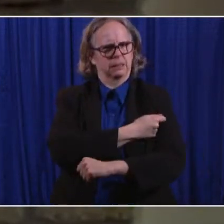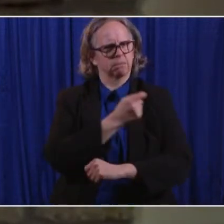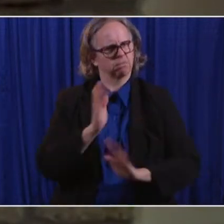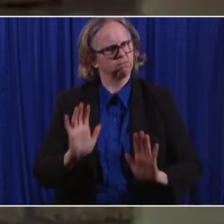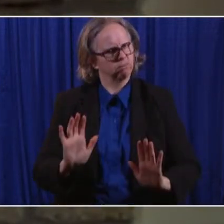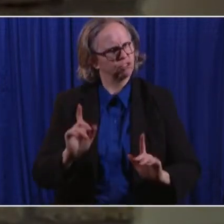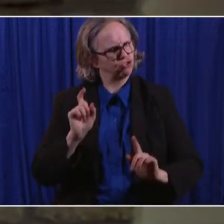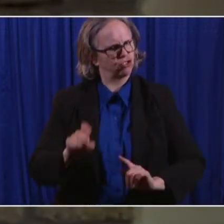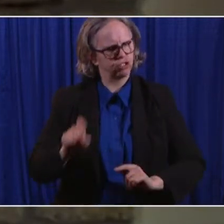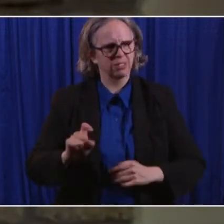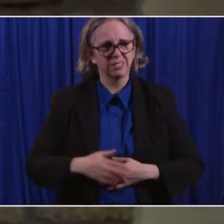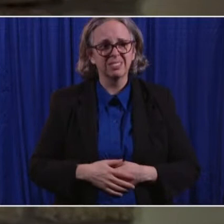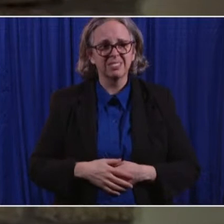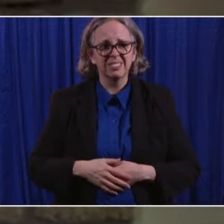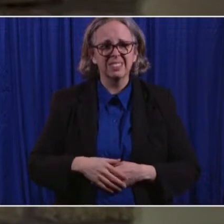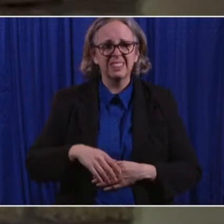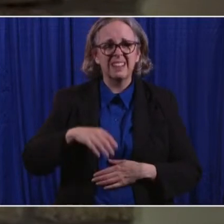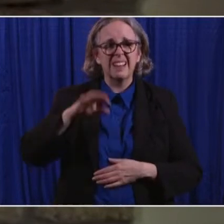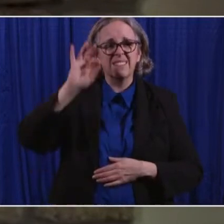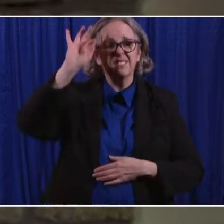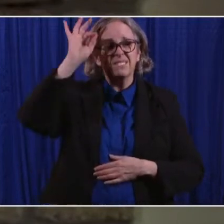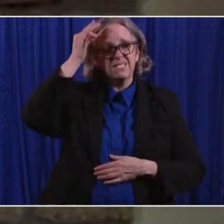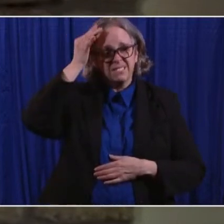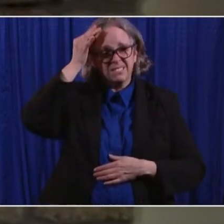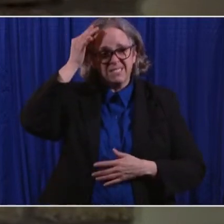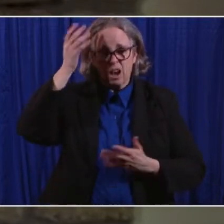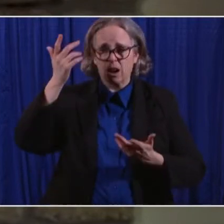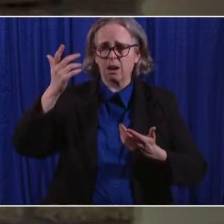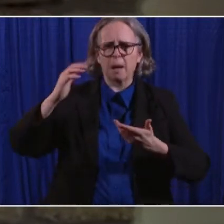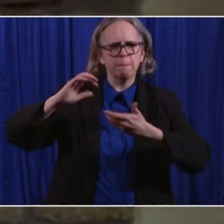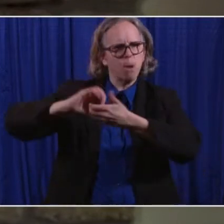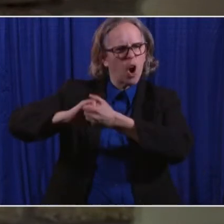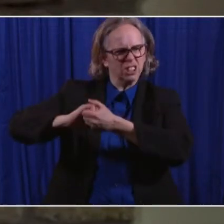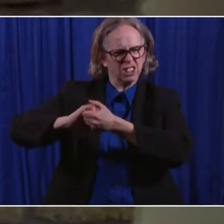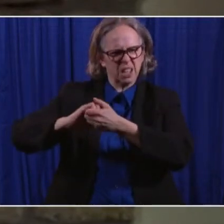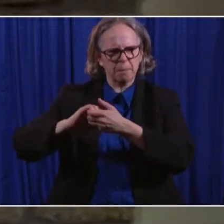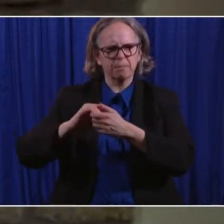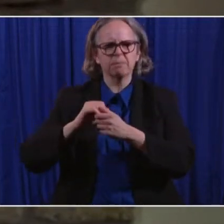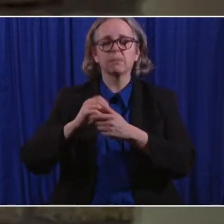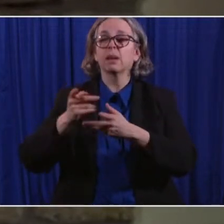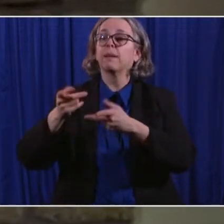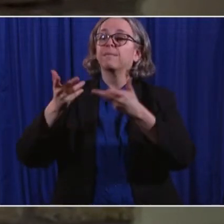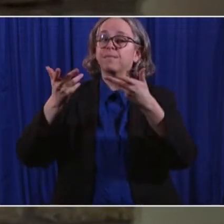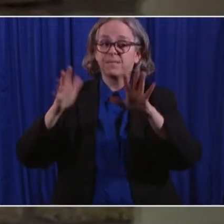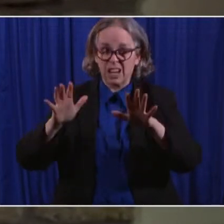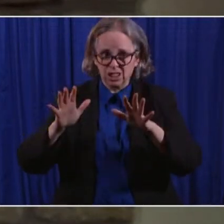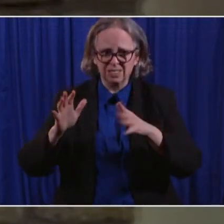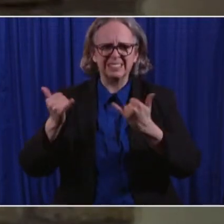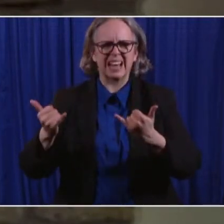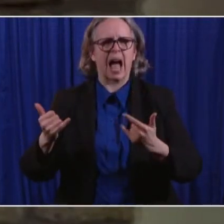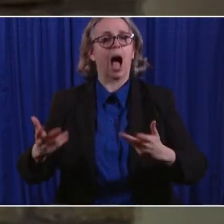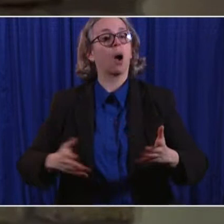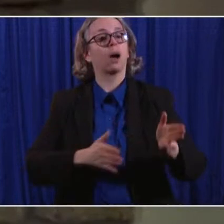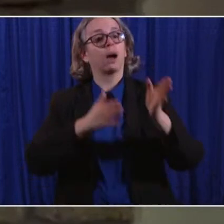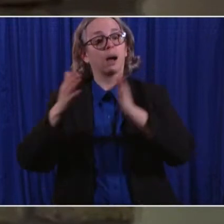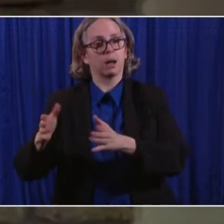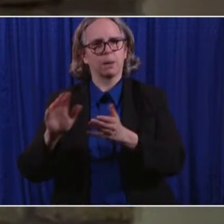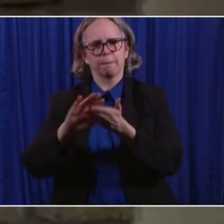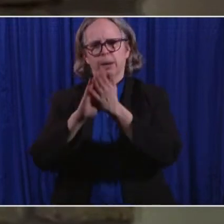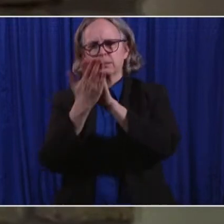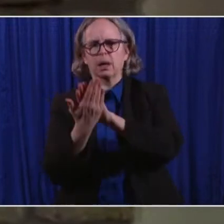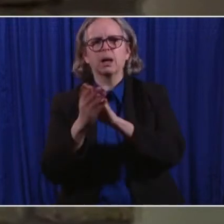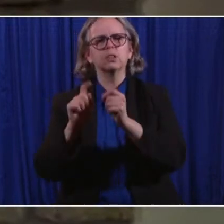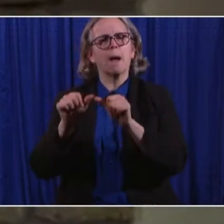vaccine maintenance program to ensure new nursing home residents and employees, or those residents and employees who